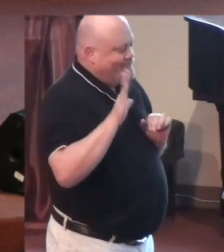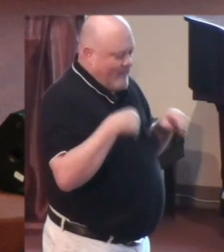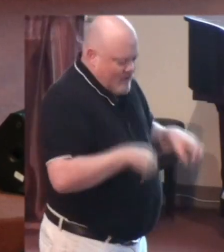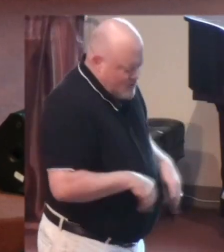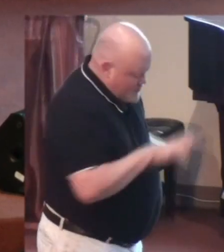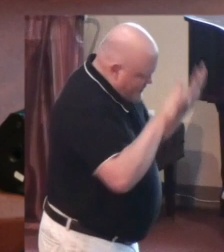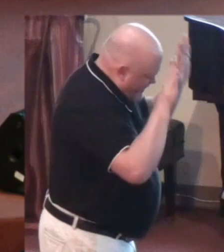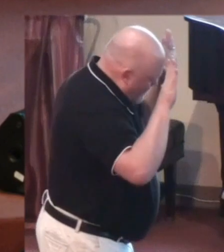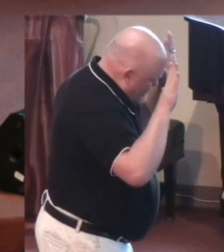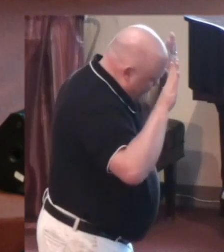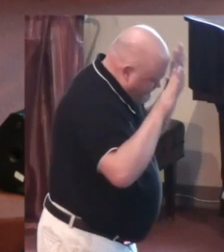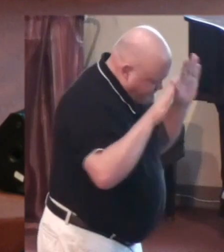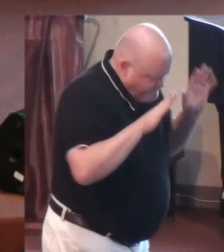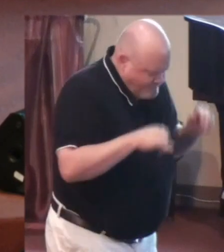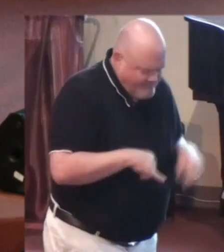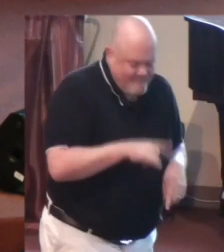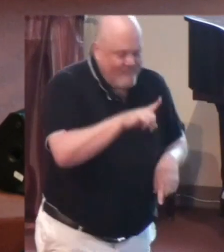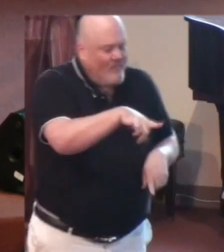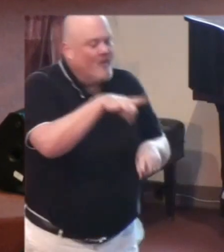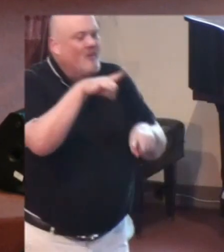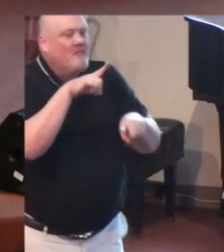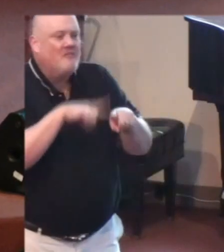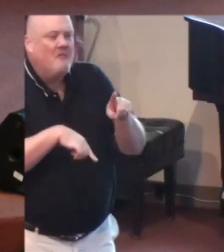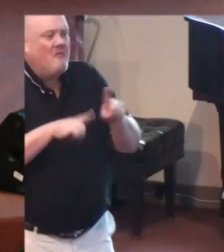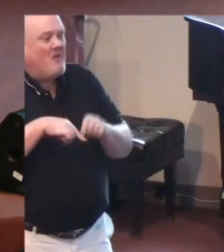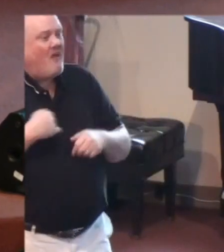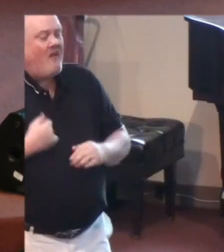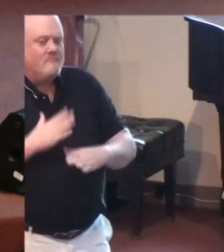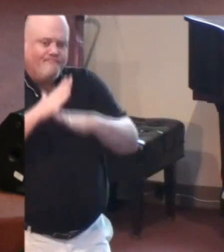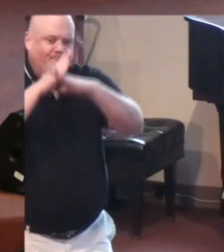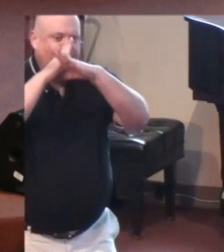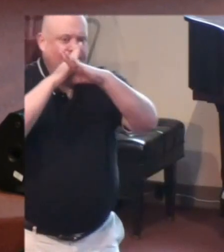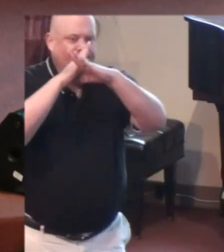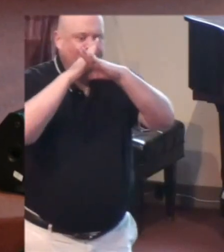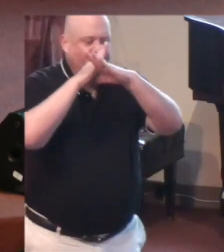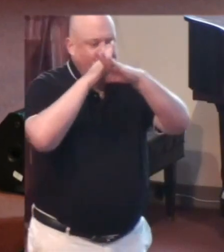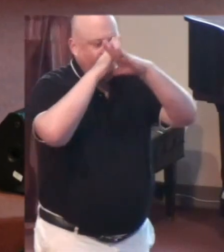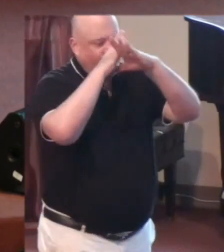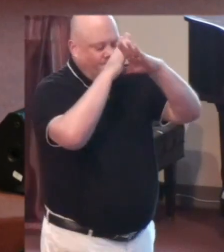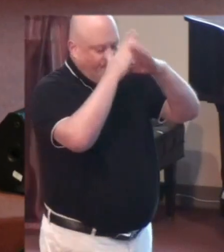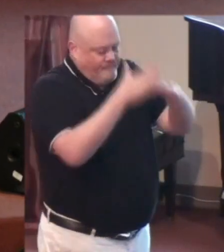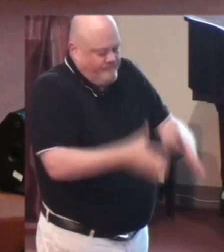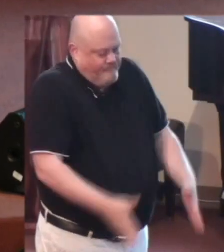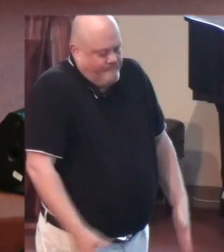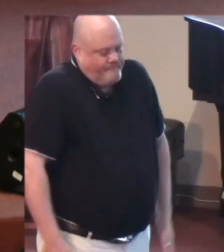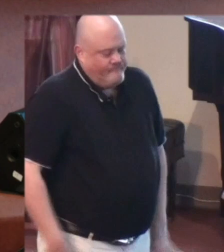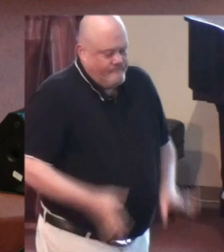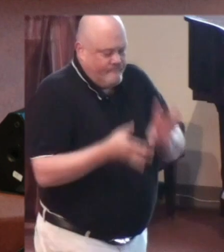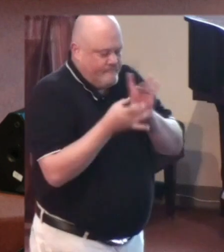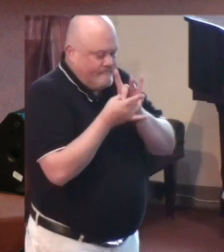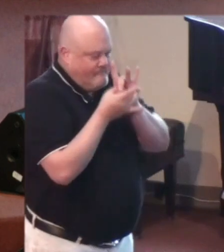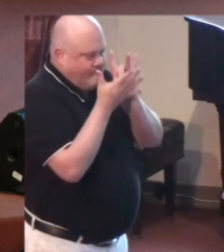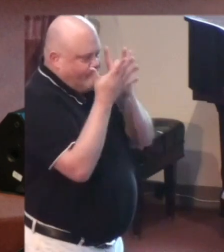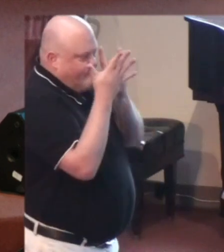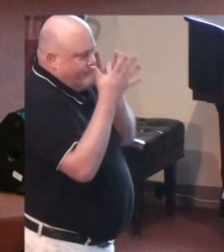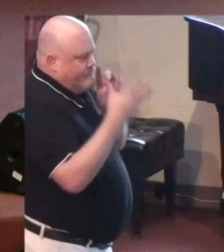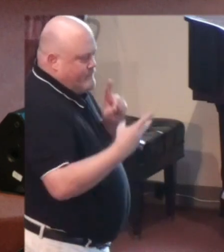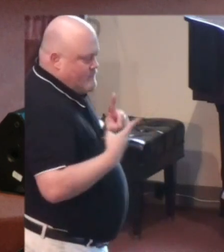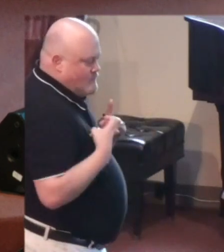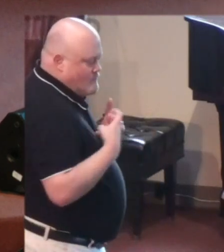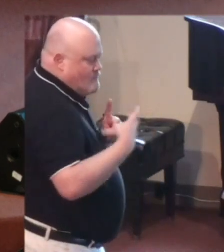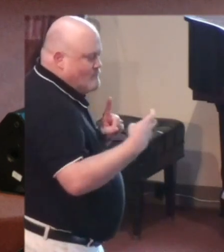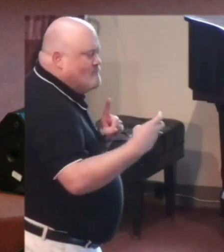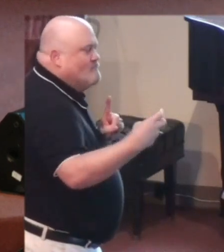flag. Ain't no use resisting, let go or be